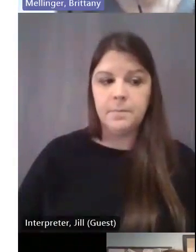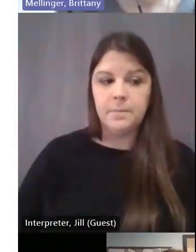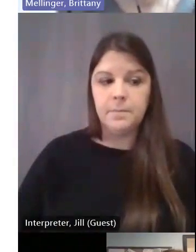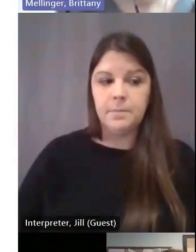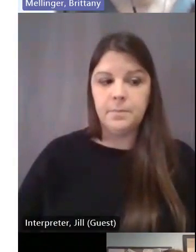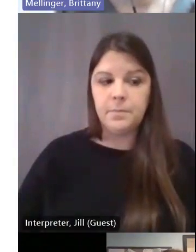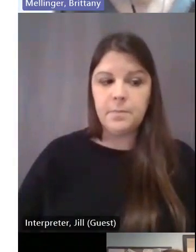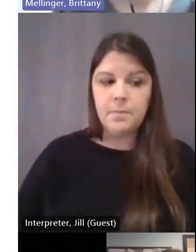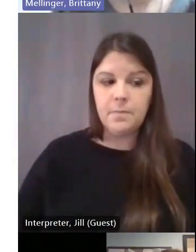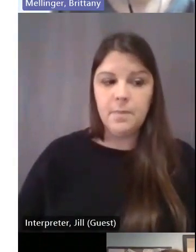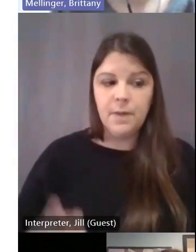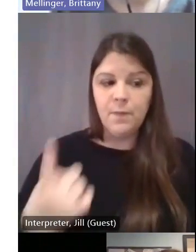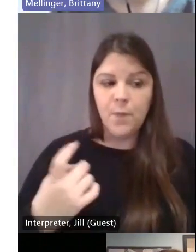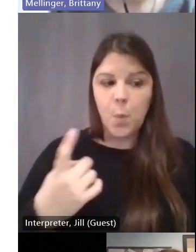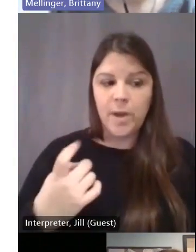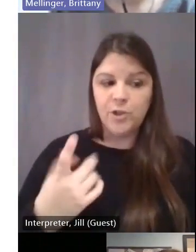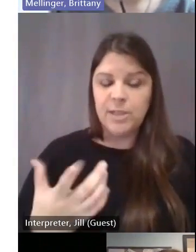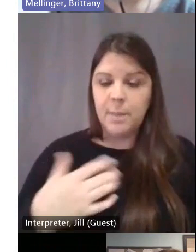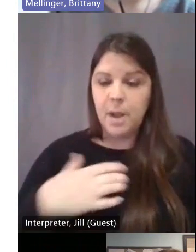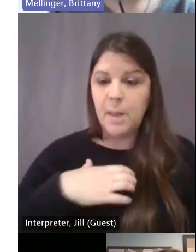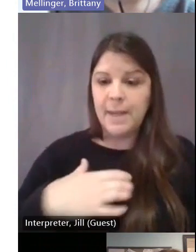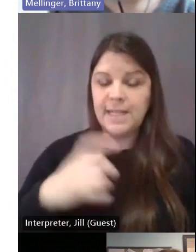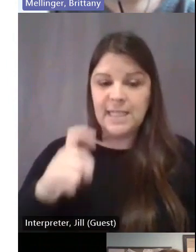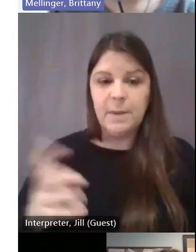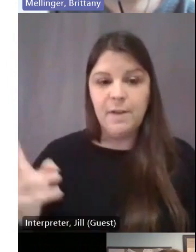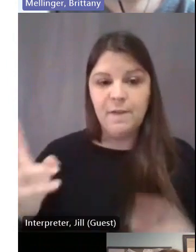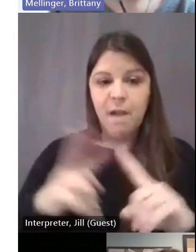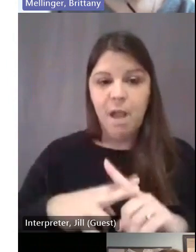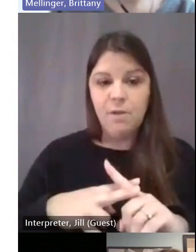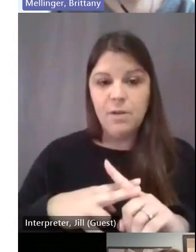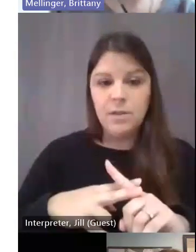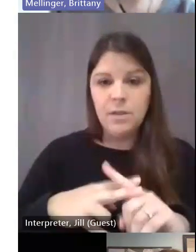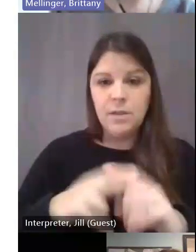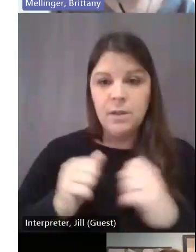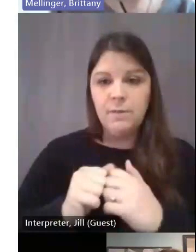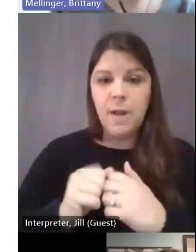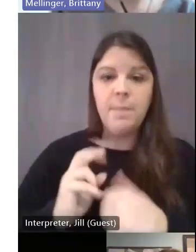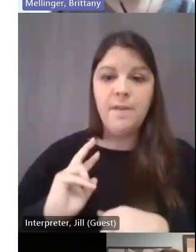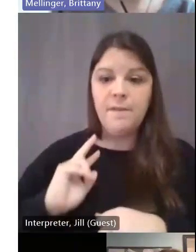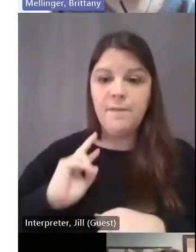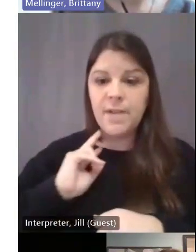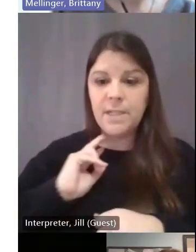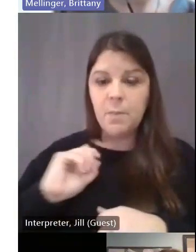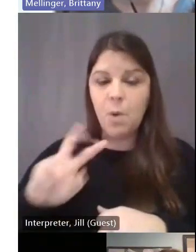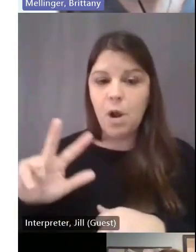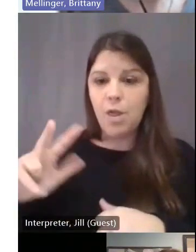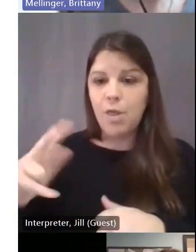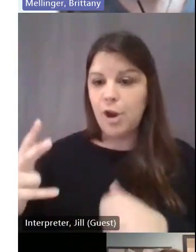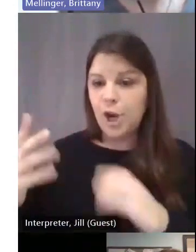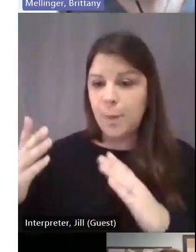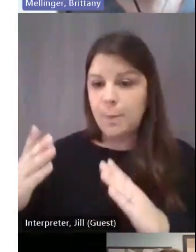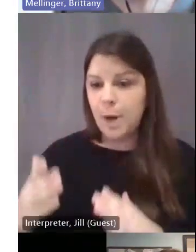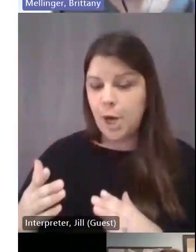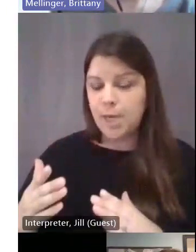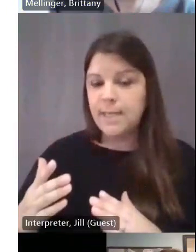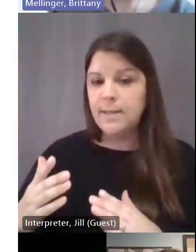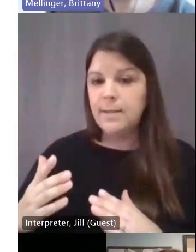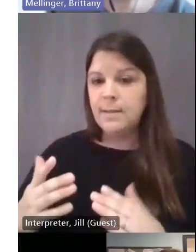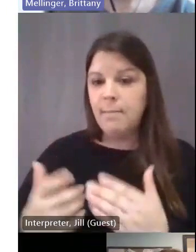I see a question in the chat about if a complaint needs to be filed by the victim, or can a third party